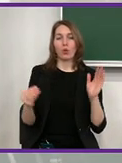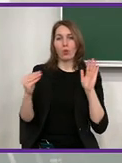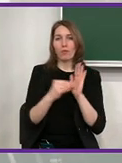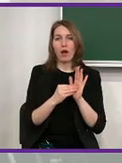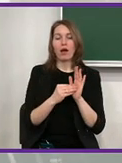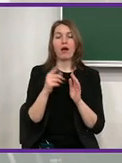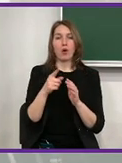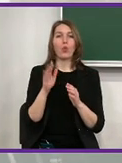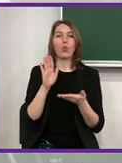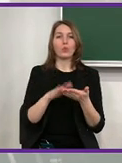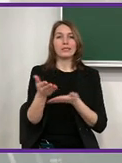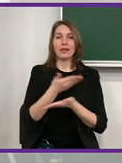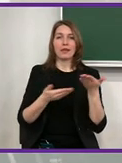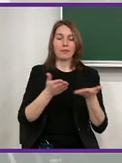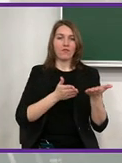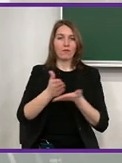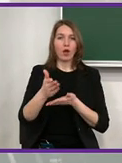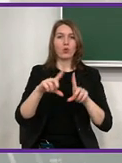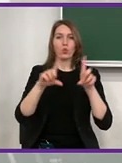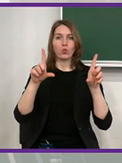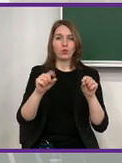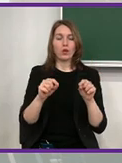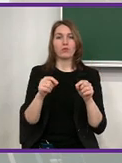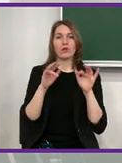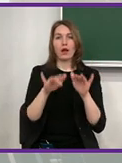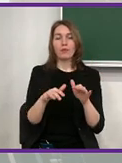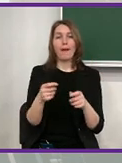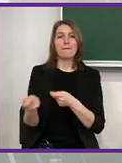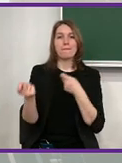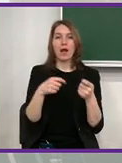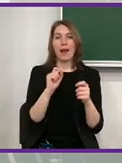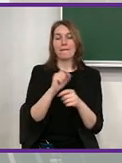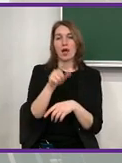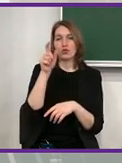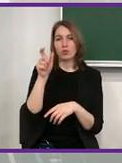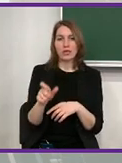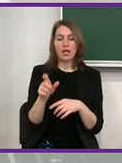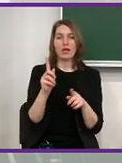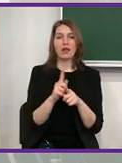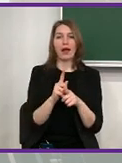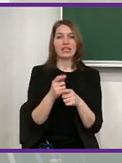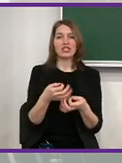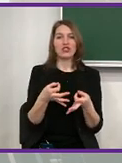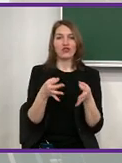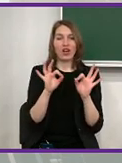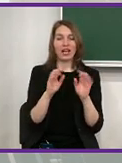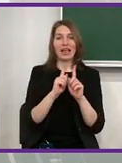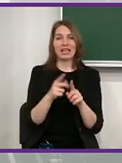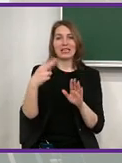And think about how this could be included in agreements between various